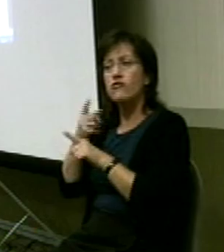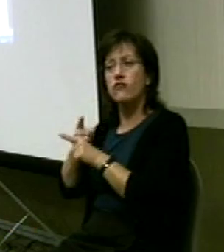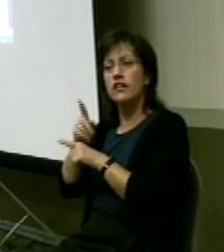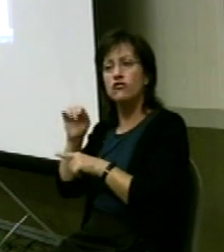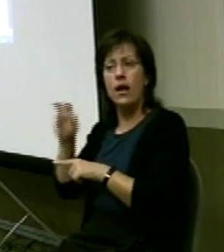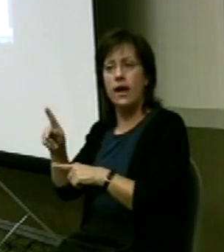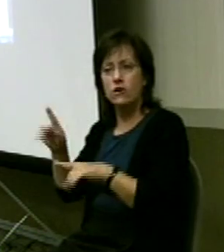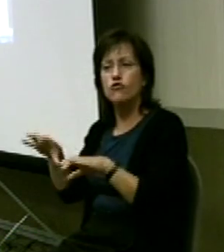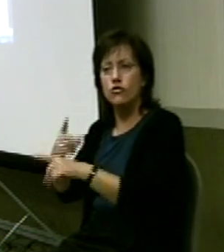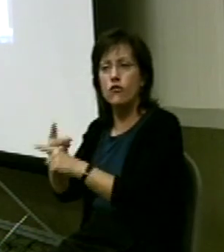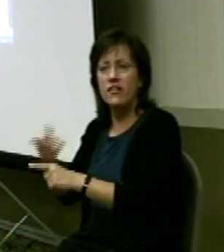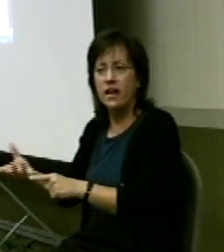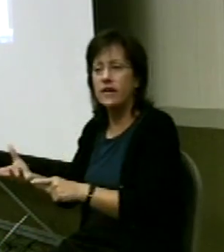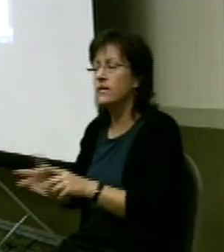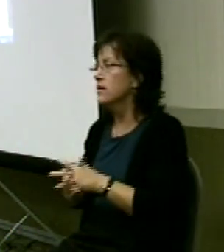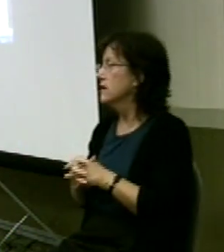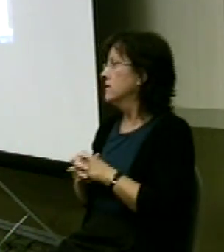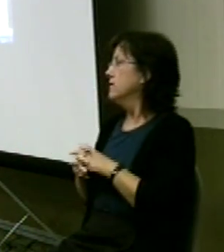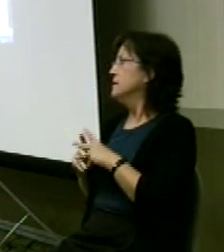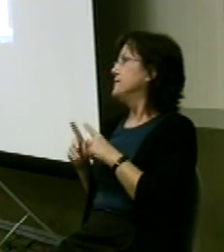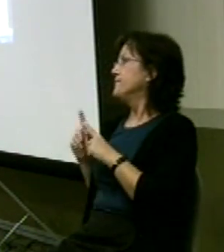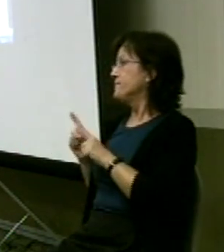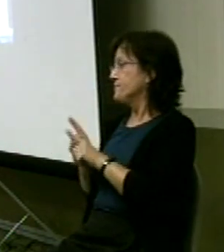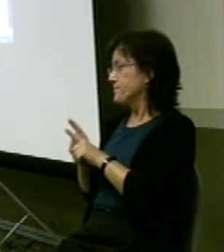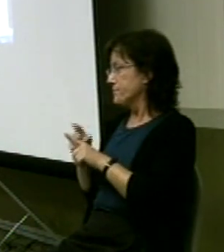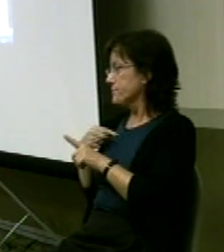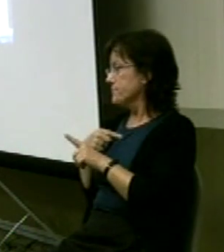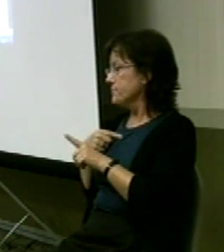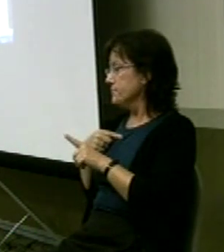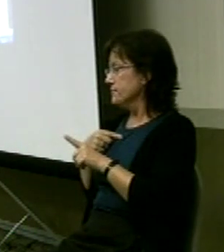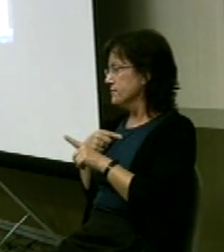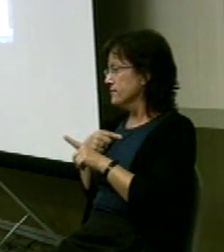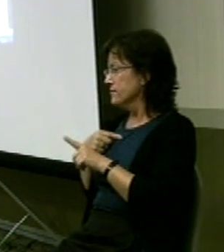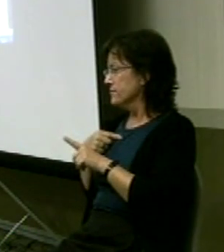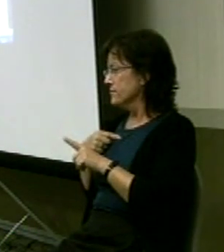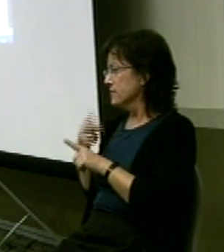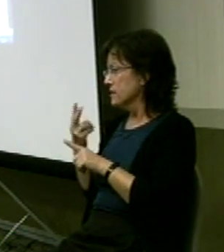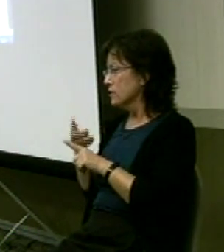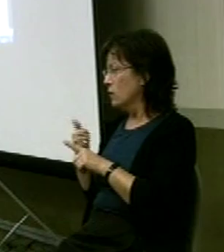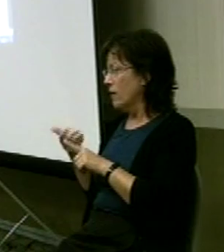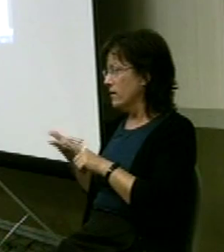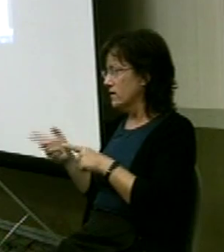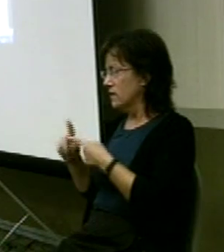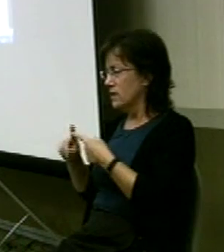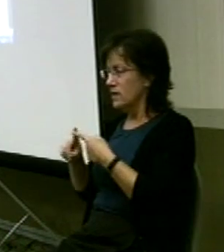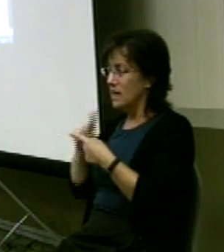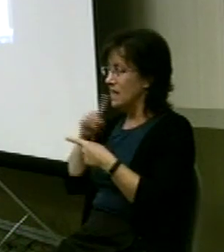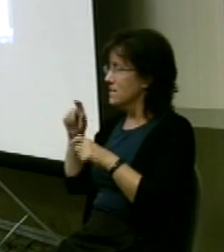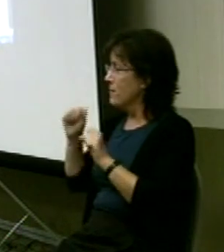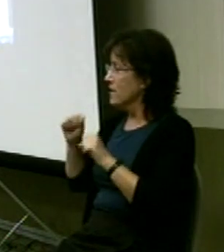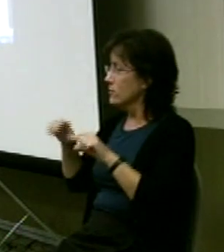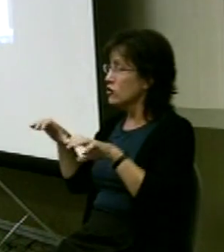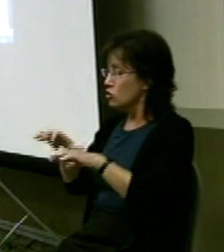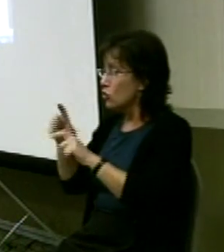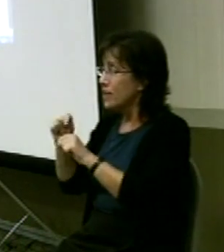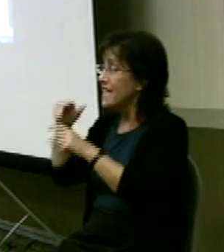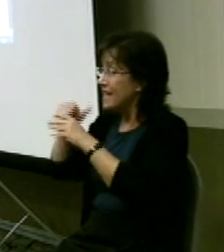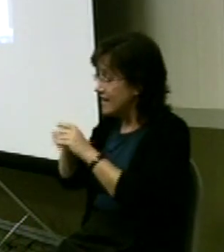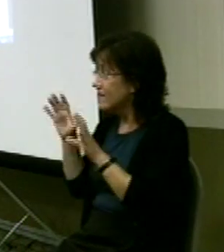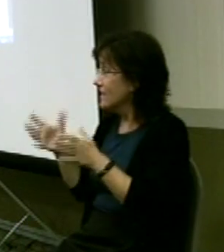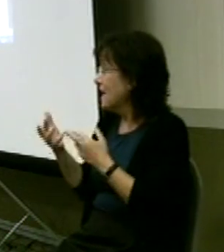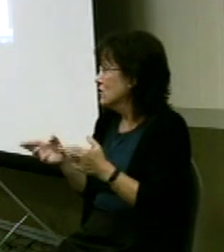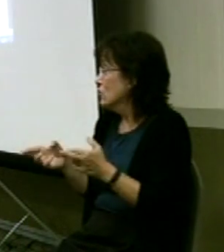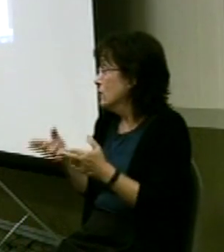track. There's also, I mean, I would say there's probably two other things. One, I always think about, is it even possible to do it in the